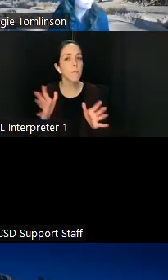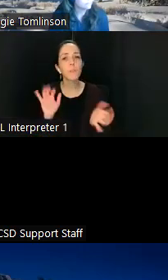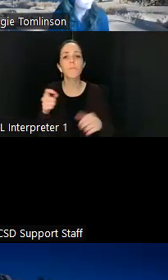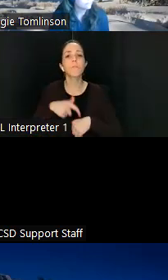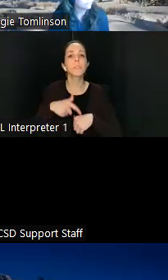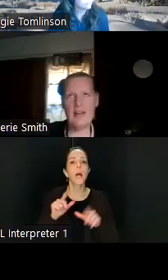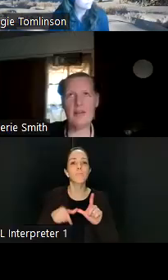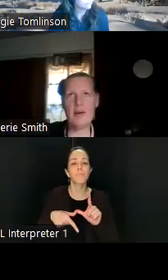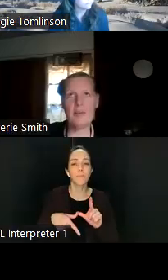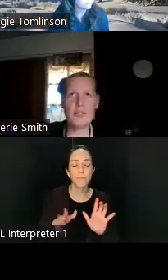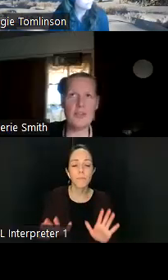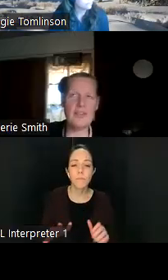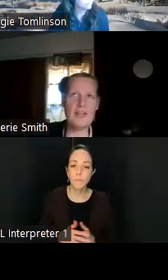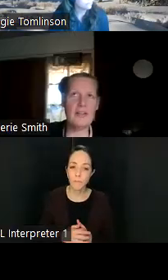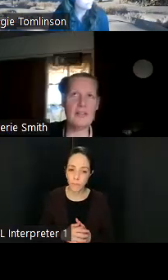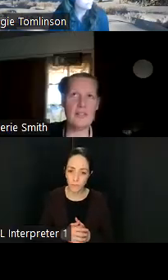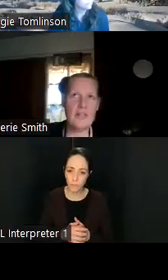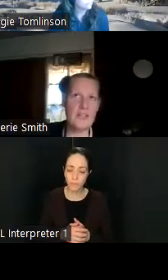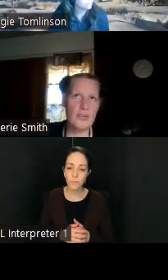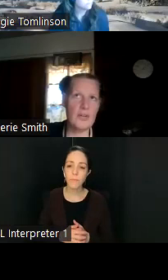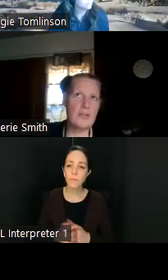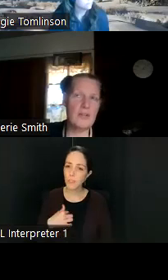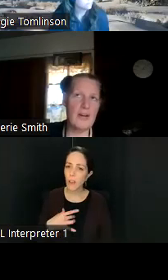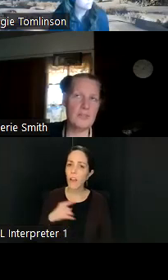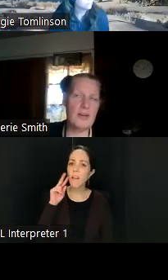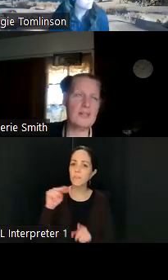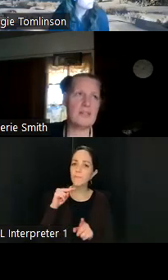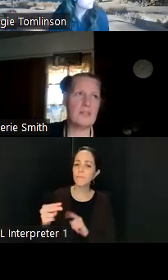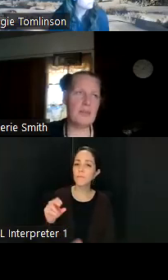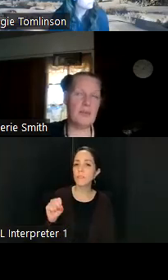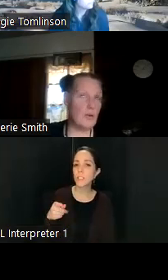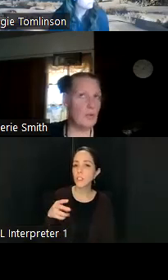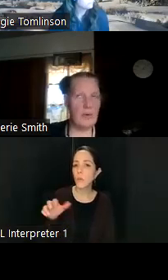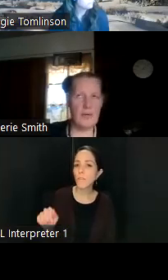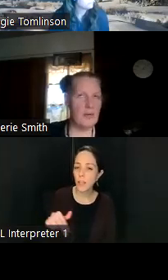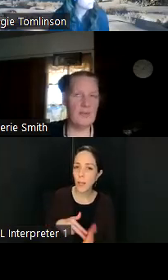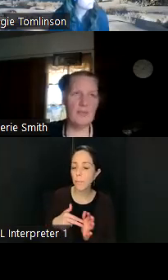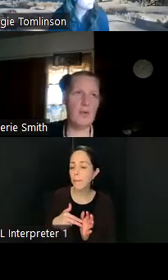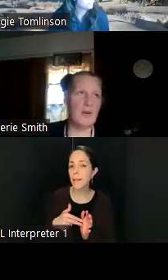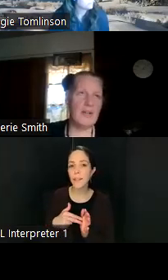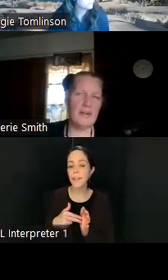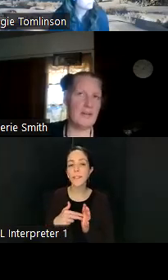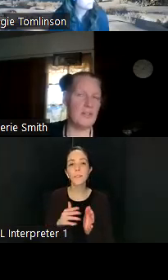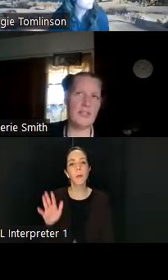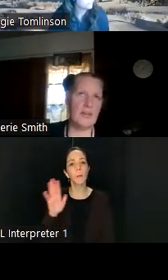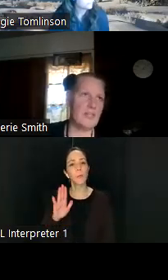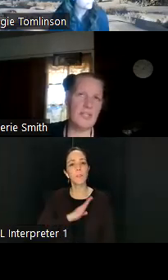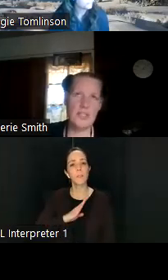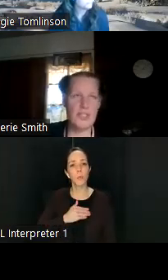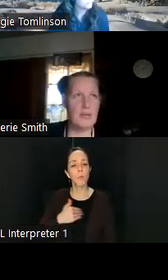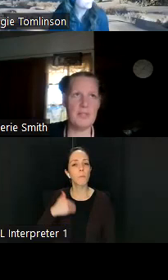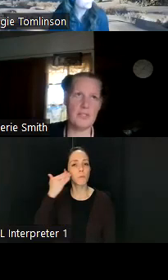I love what Sophia is saying about preserving the historical aspect. People know what went on before. They